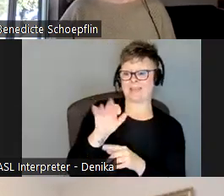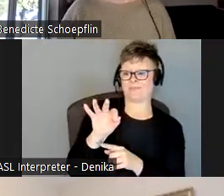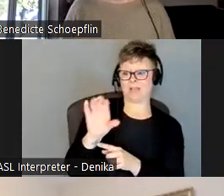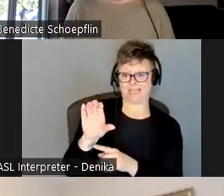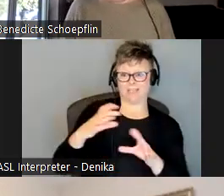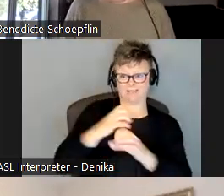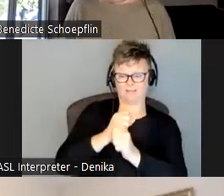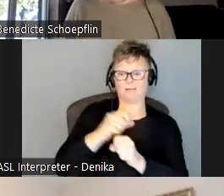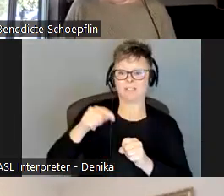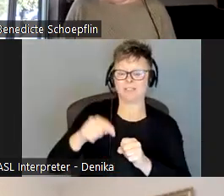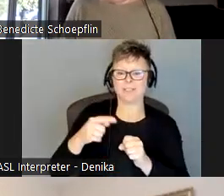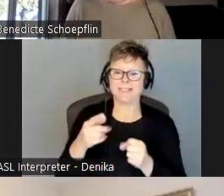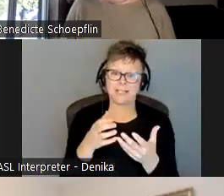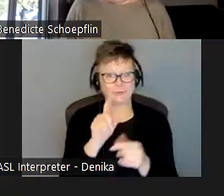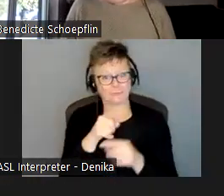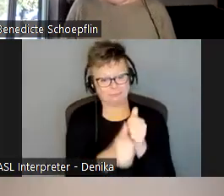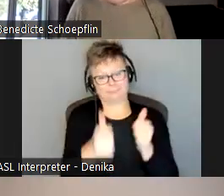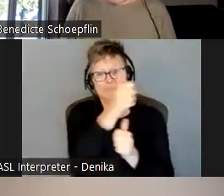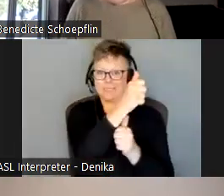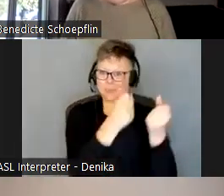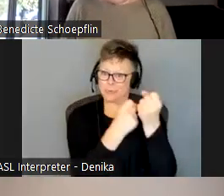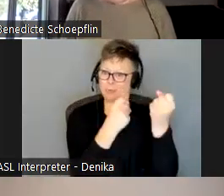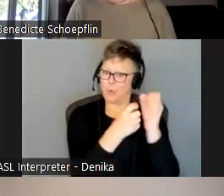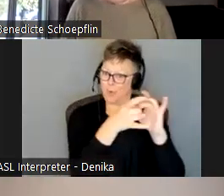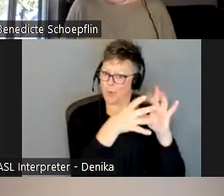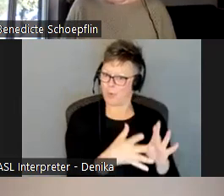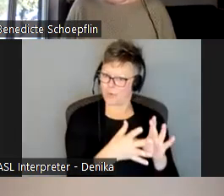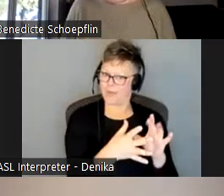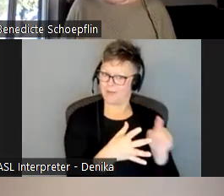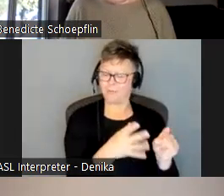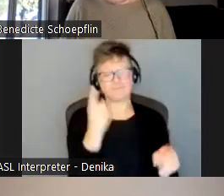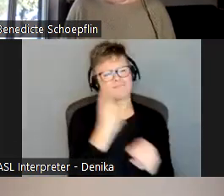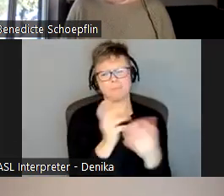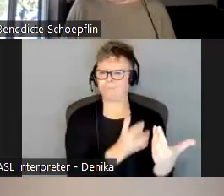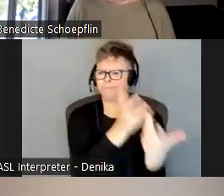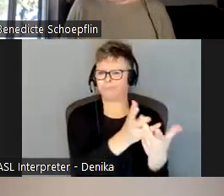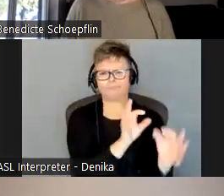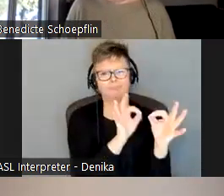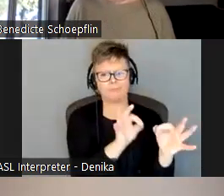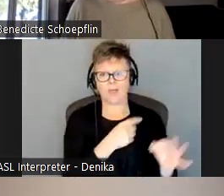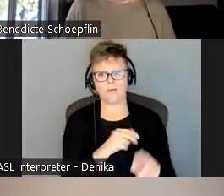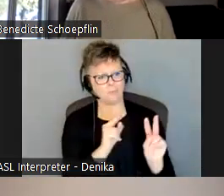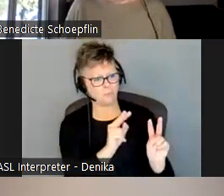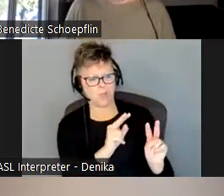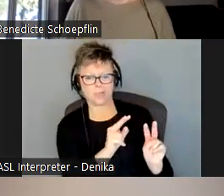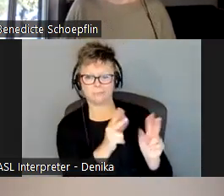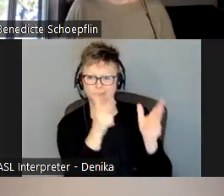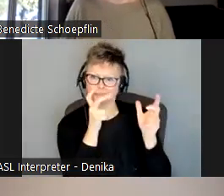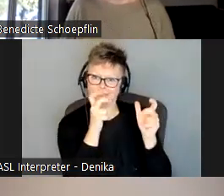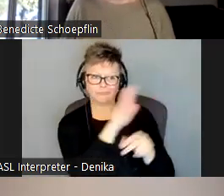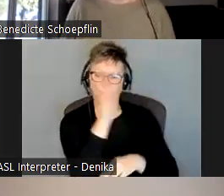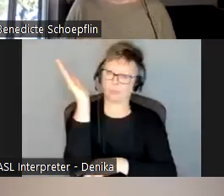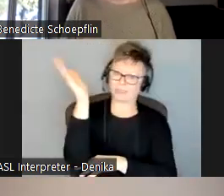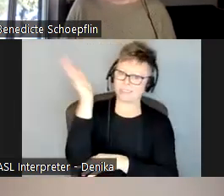Senior Support Unit Coordinator, and she was the right fit for the position. I've seen her present in the past, and I'm hoping that you will enjoy